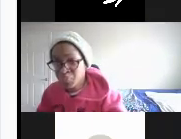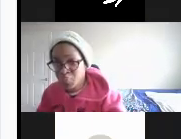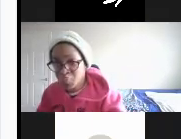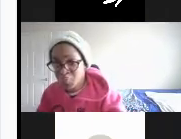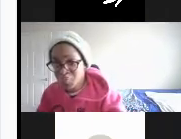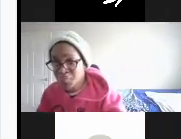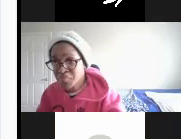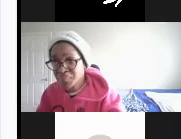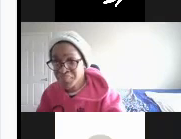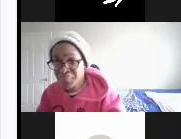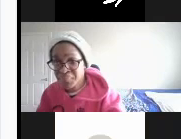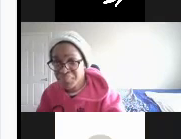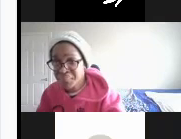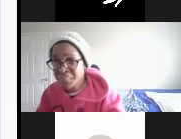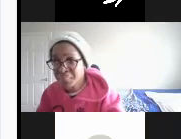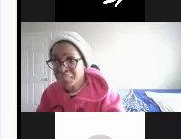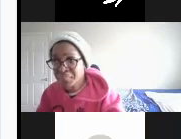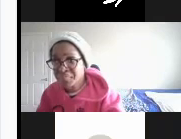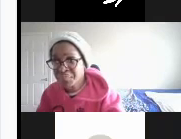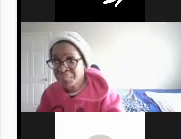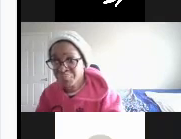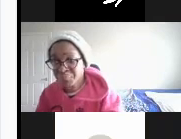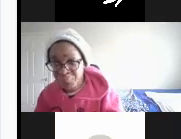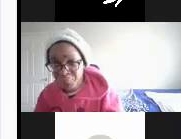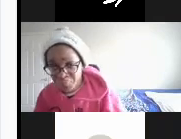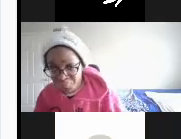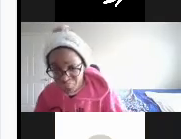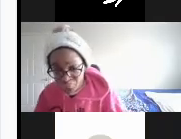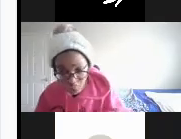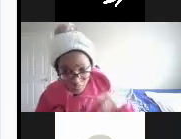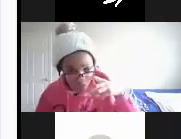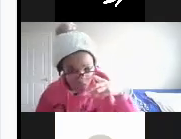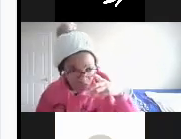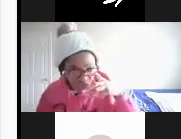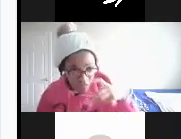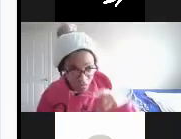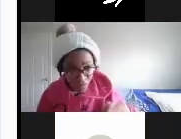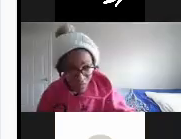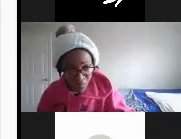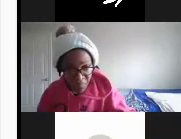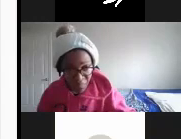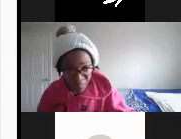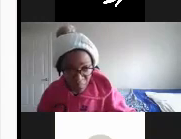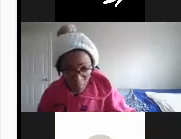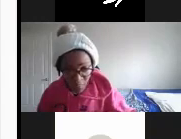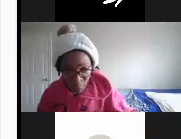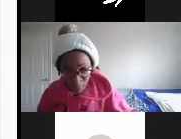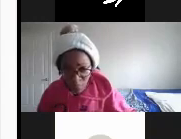you, Hassan and John, Josh, Patrick, and Kamisha for joining us. This has